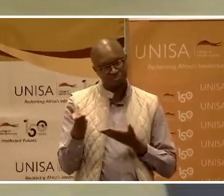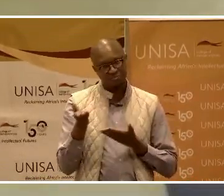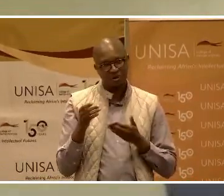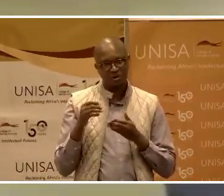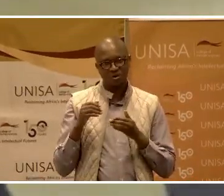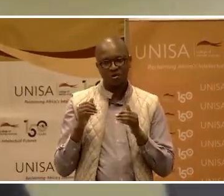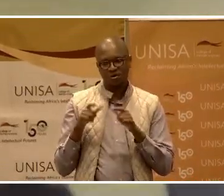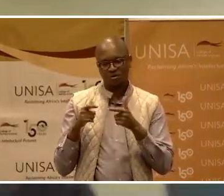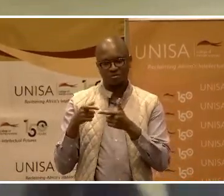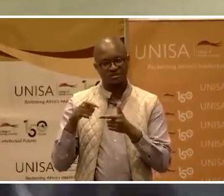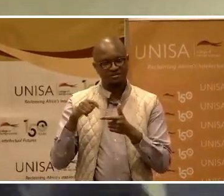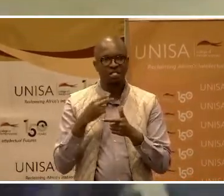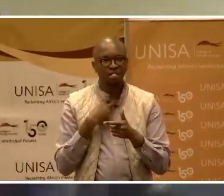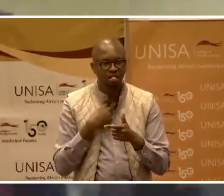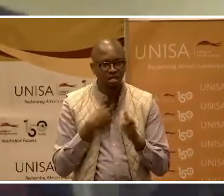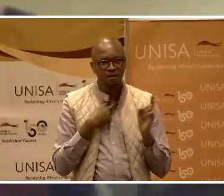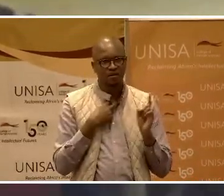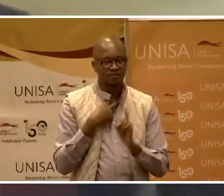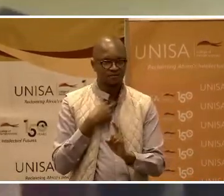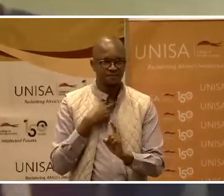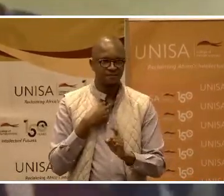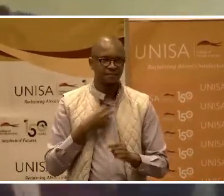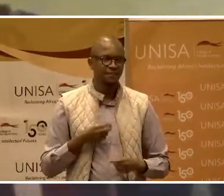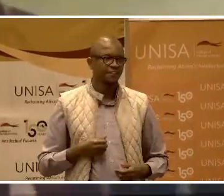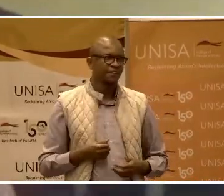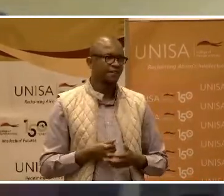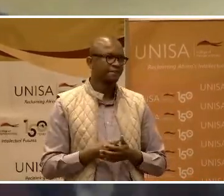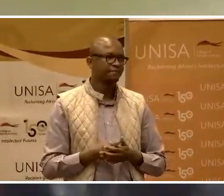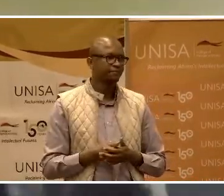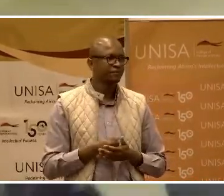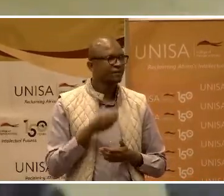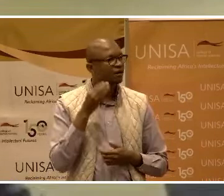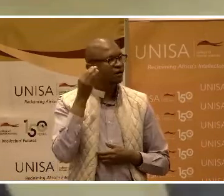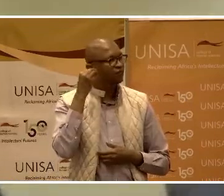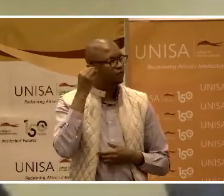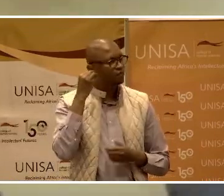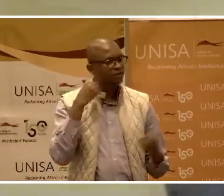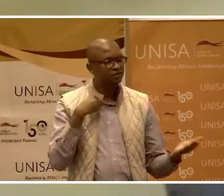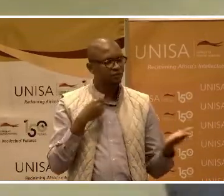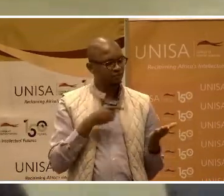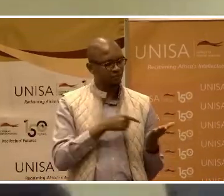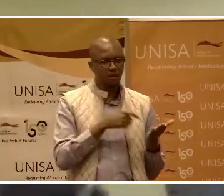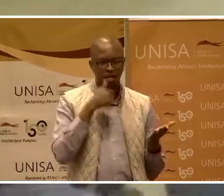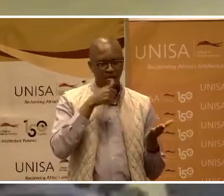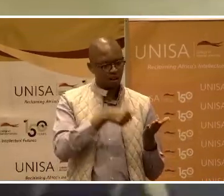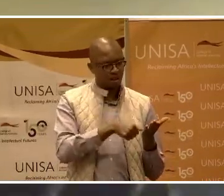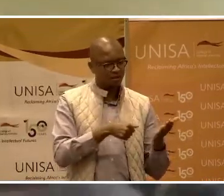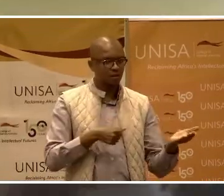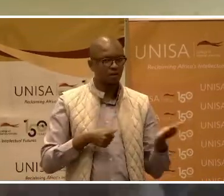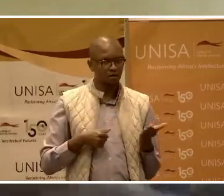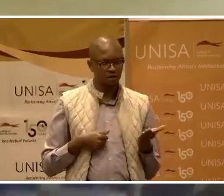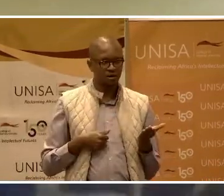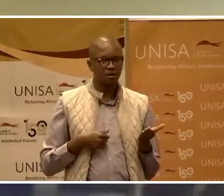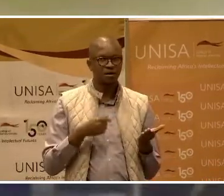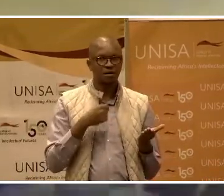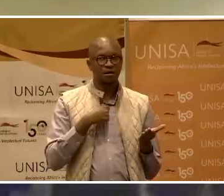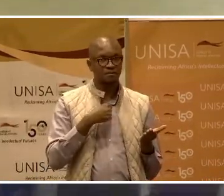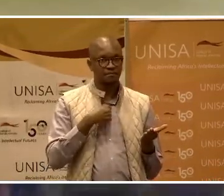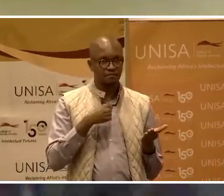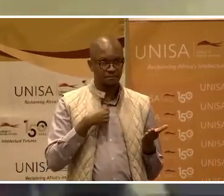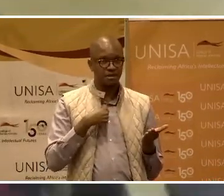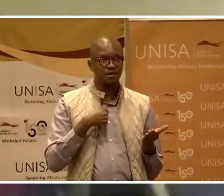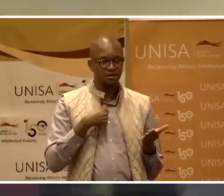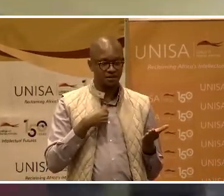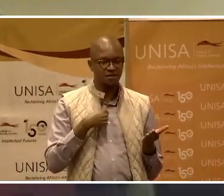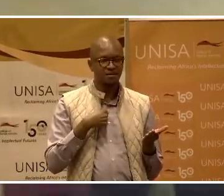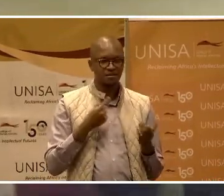be with you. When the information was given to me and the letter was sent to me, because the conference had to do with